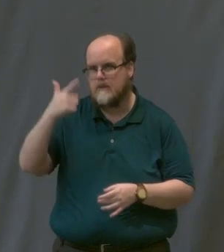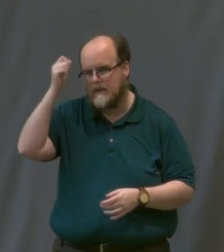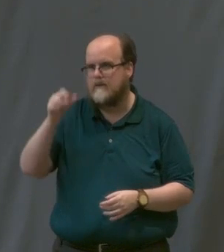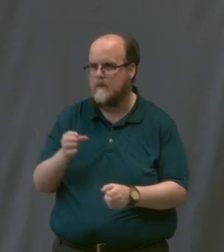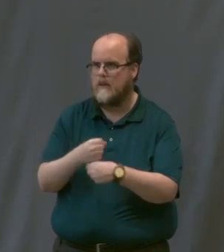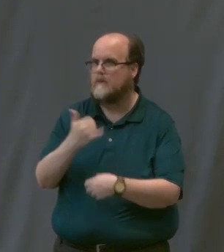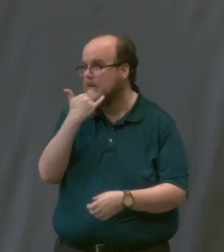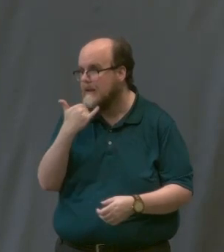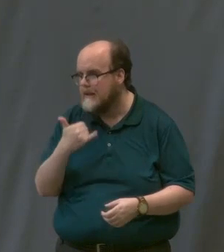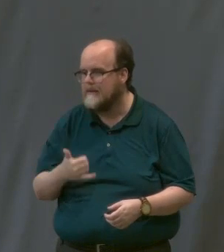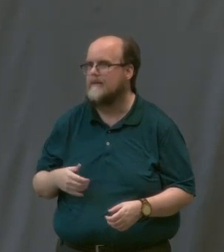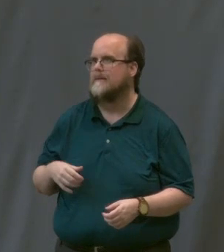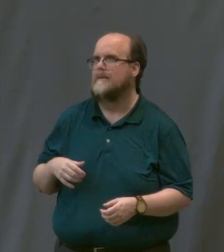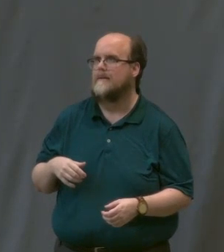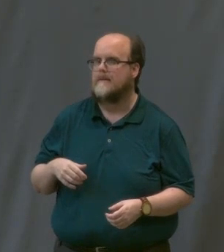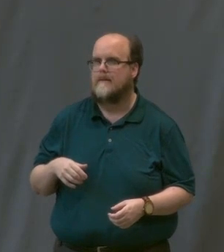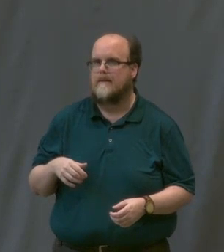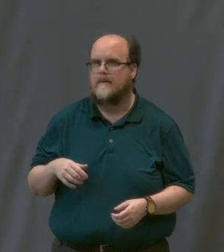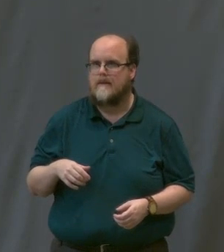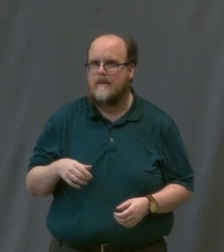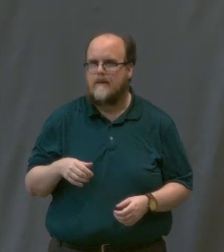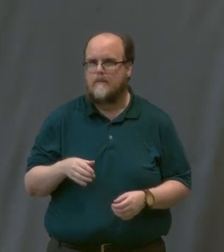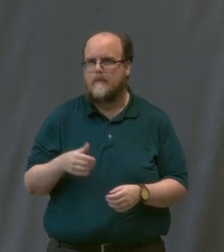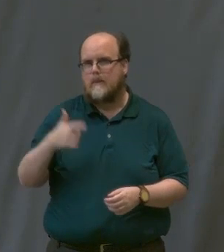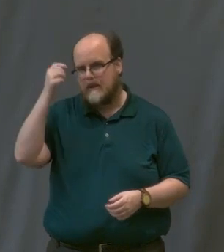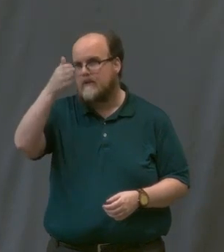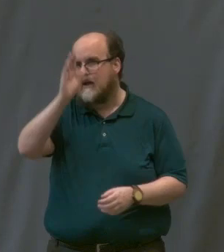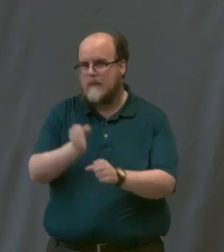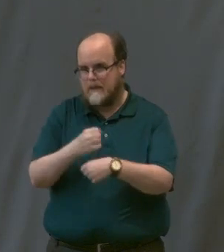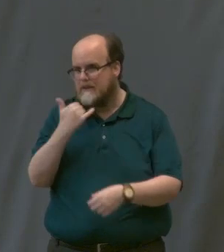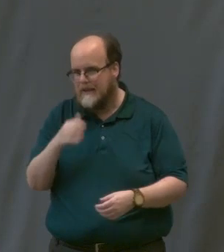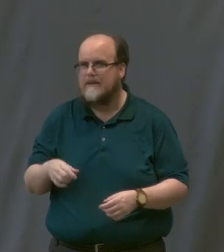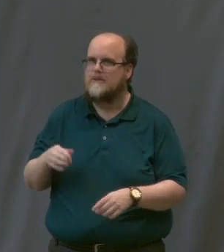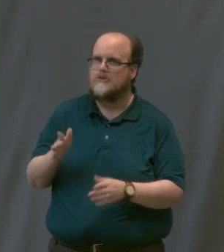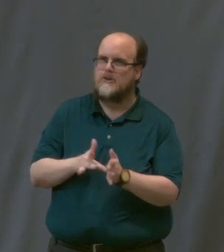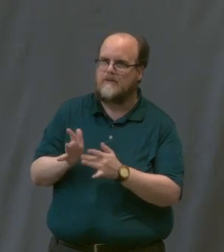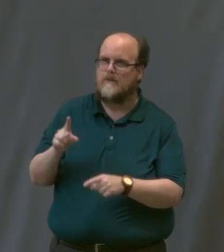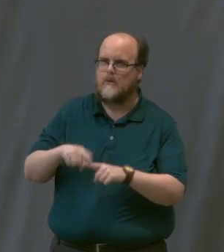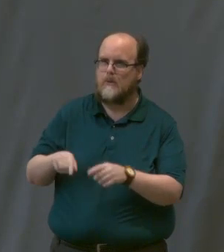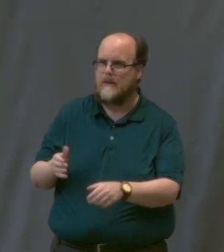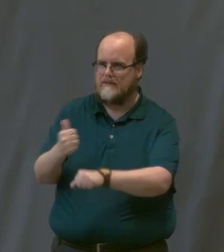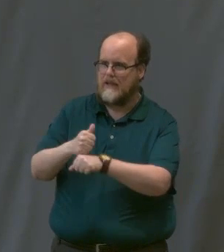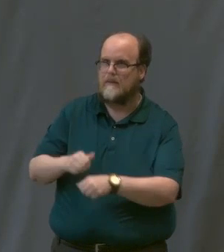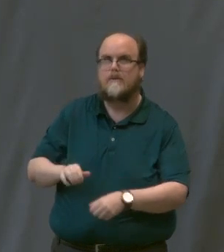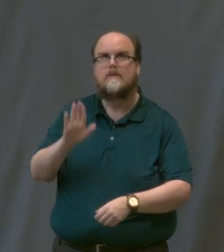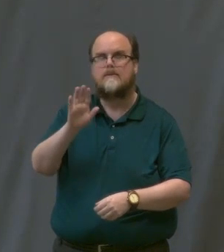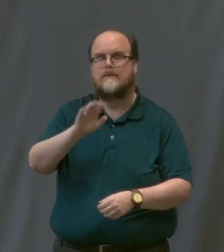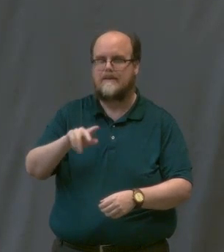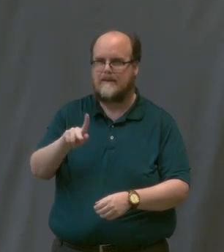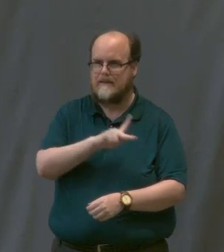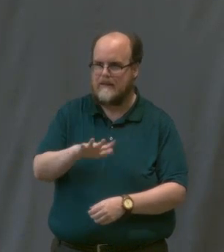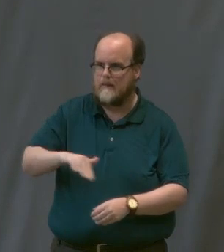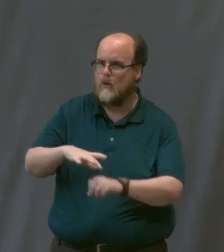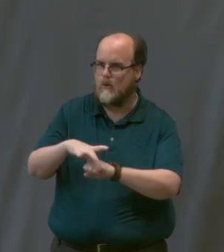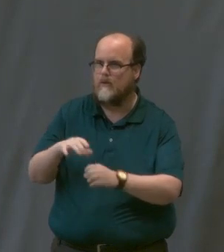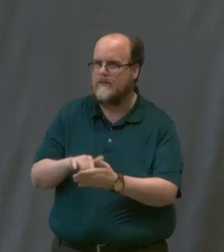Jesus' part and a miscalculation on God's part, Jesus was not able to establish his kingdom here on earth. That's what the